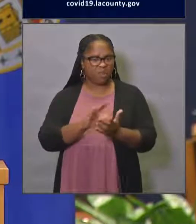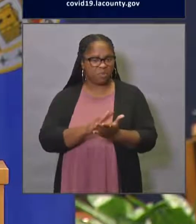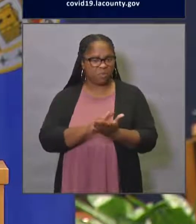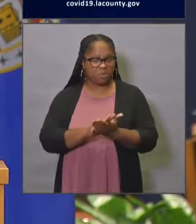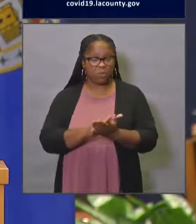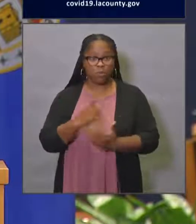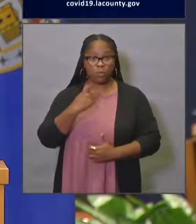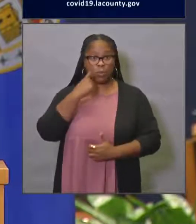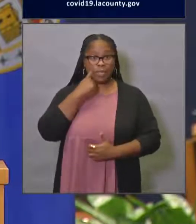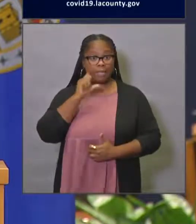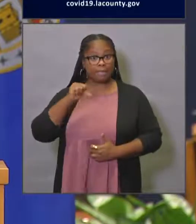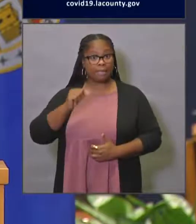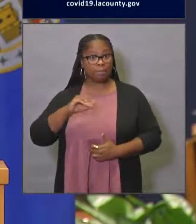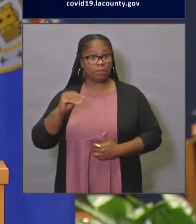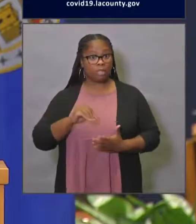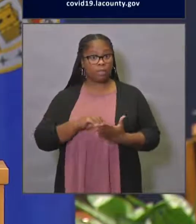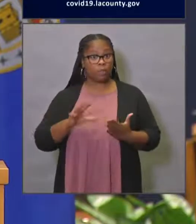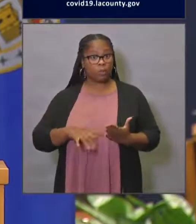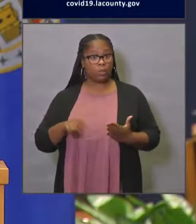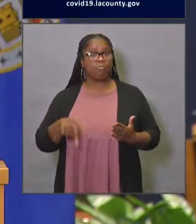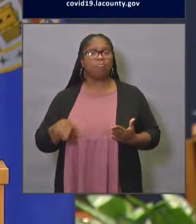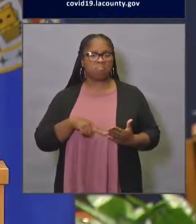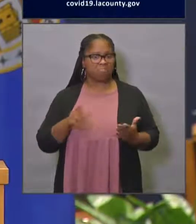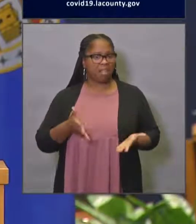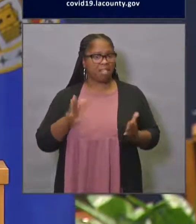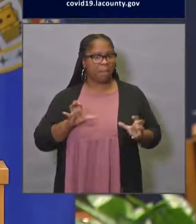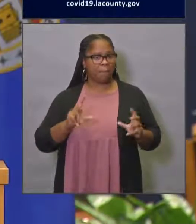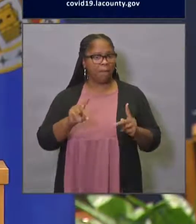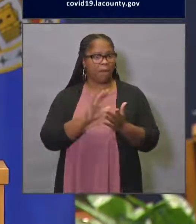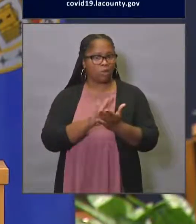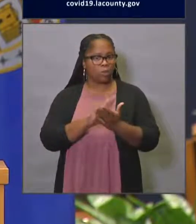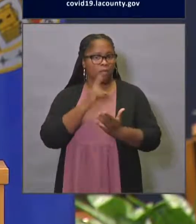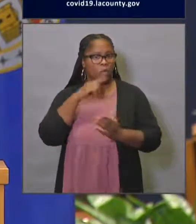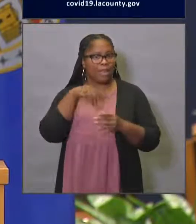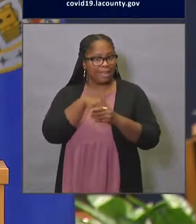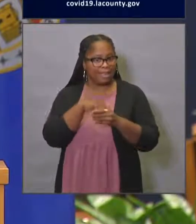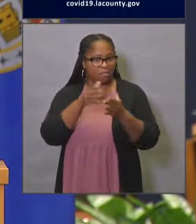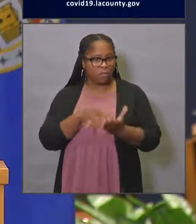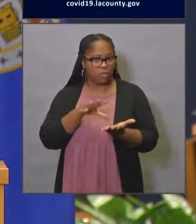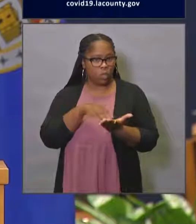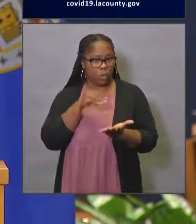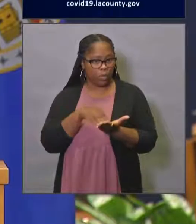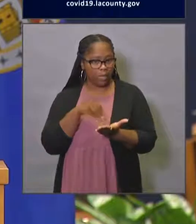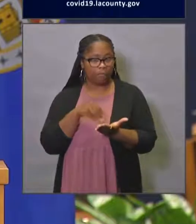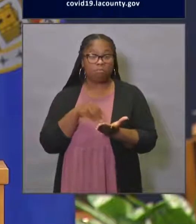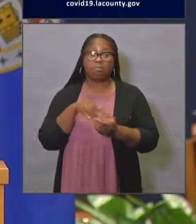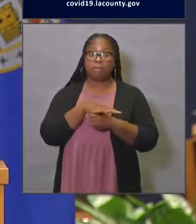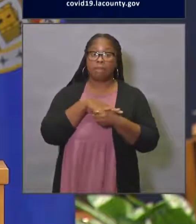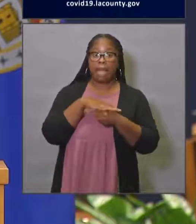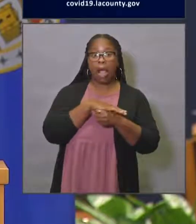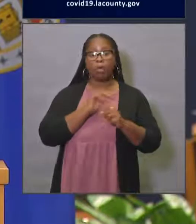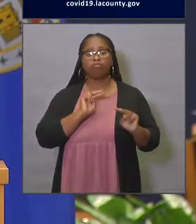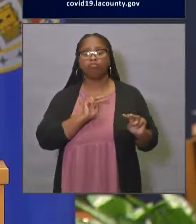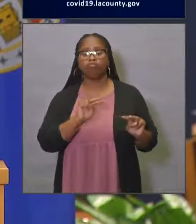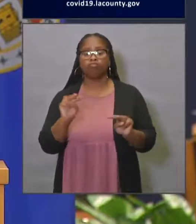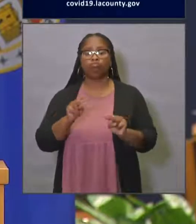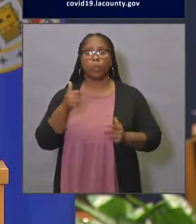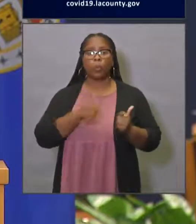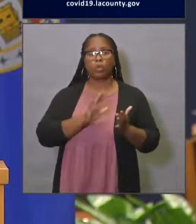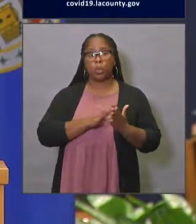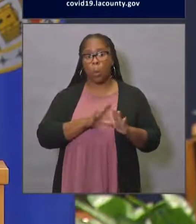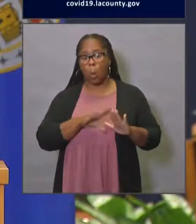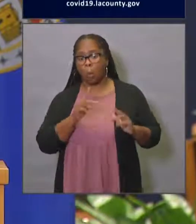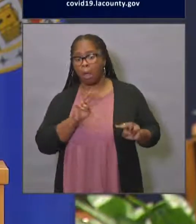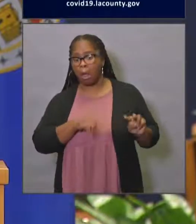most vulnerable students for in-person learning. Throughout this process, the county monitored schools that reopened to inform